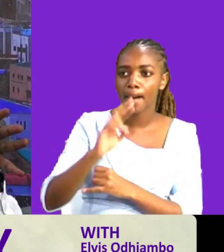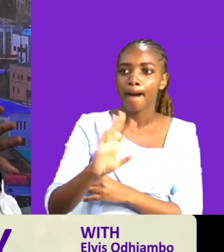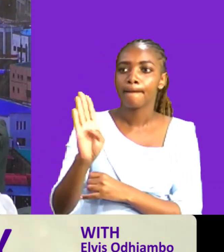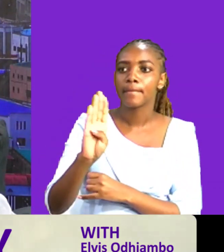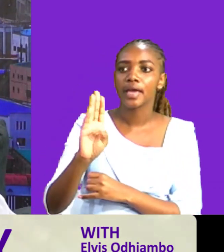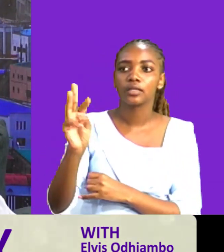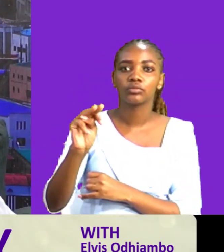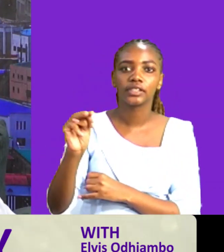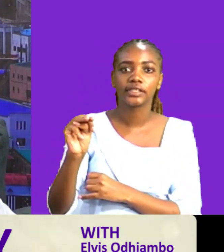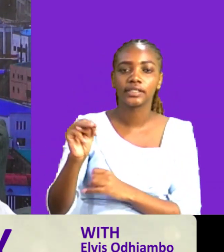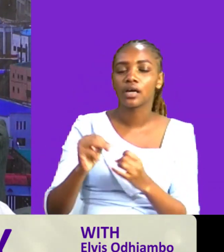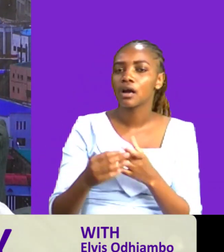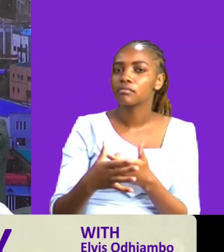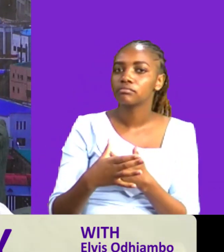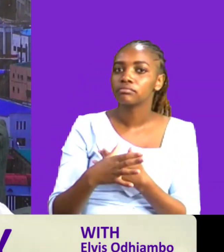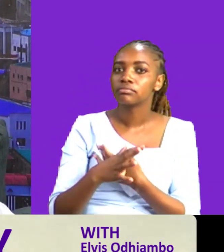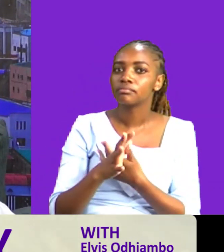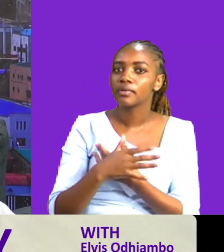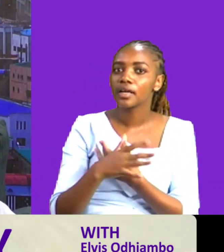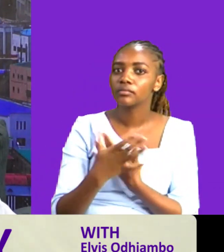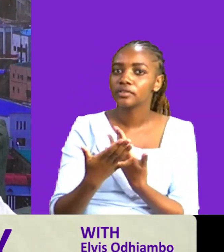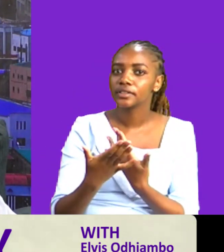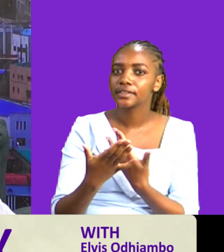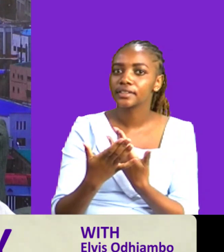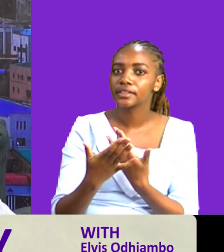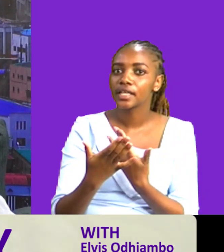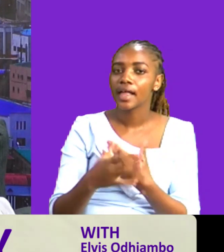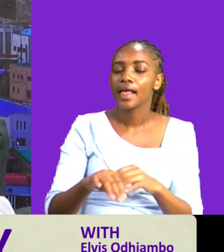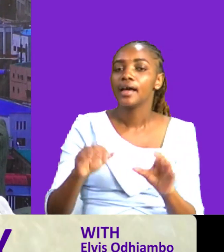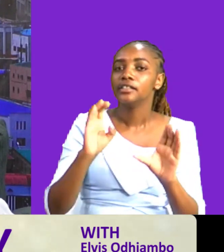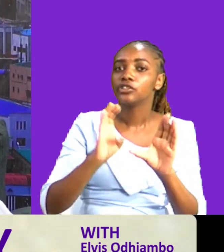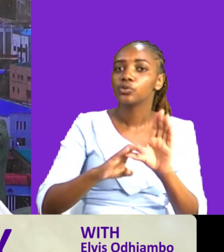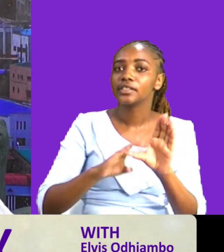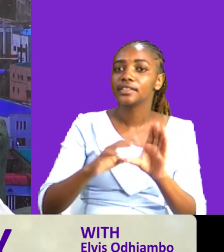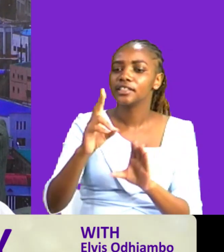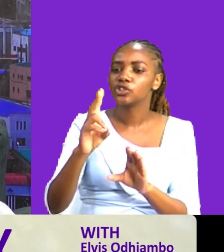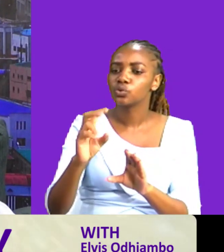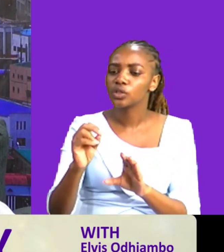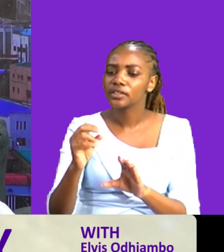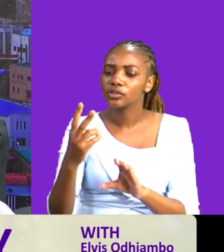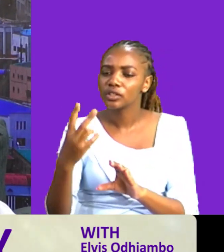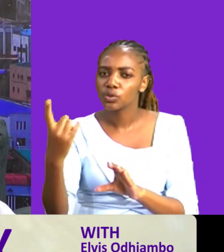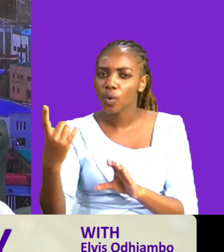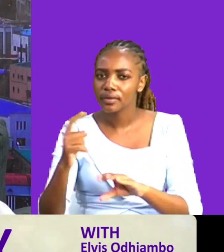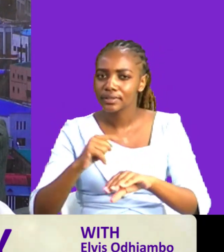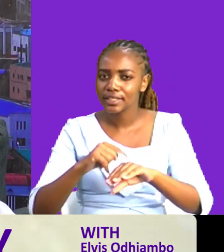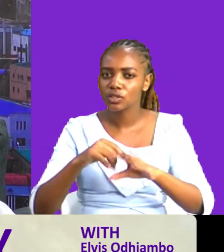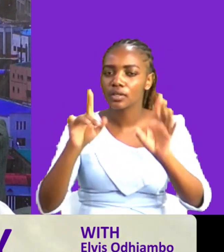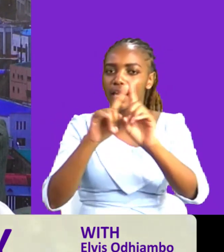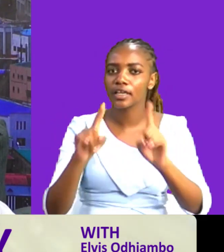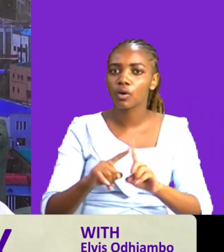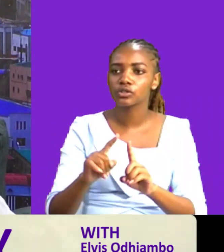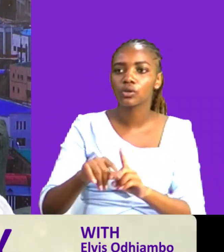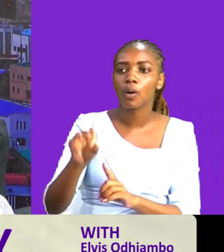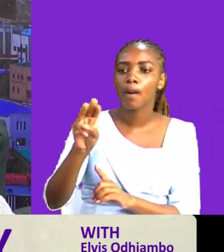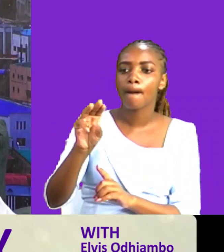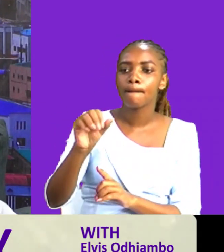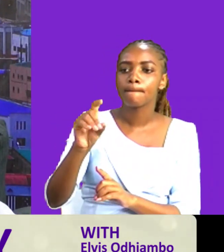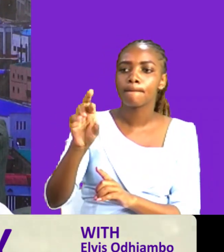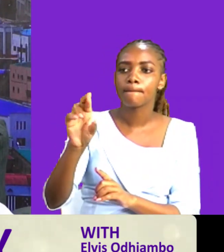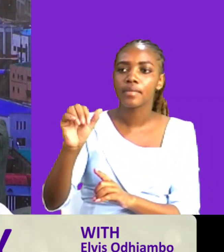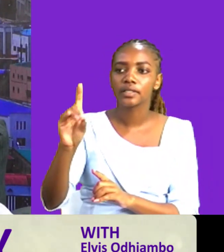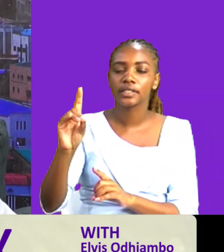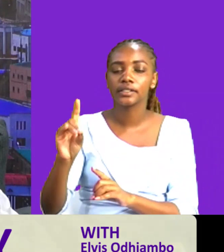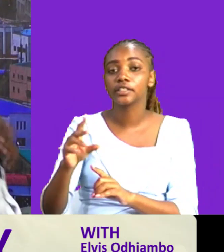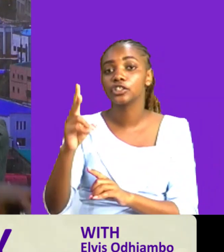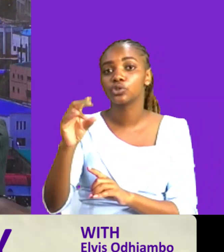the 19 and the 20 season, Chelsea in the 2021 season, and also Madrid in the